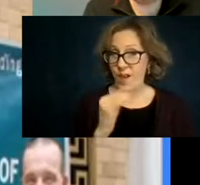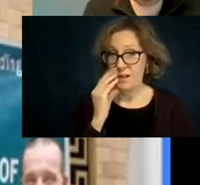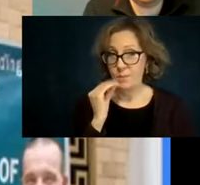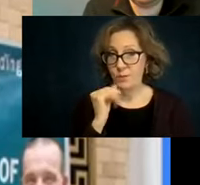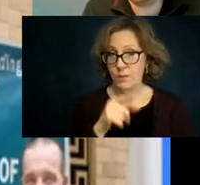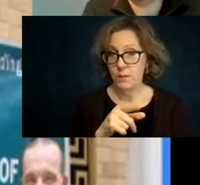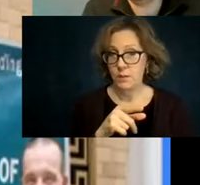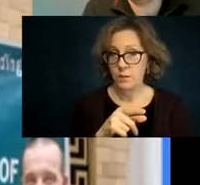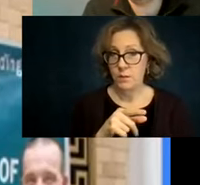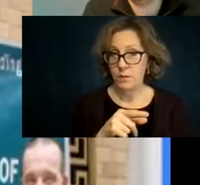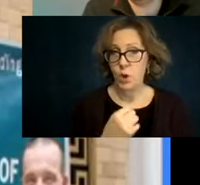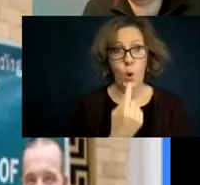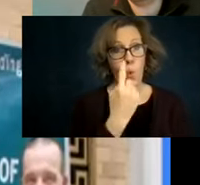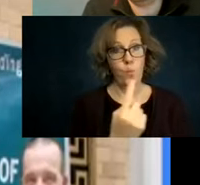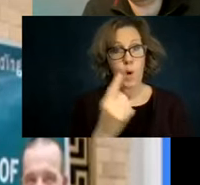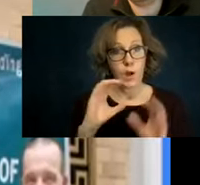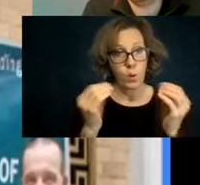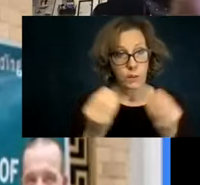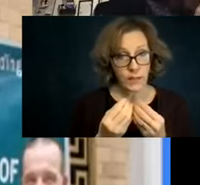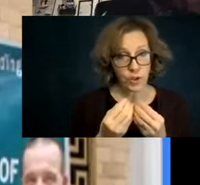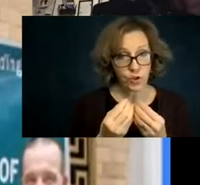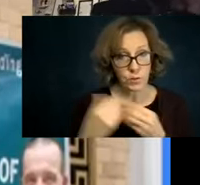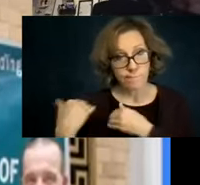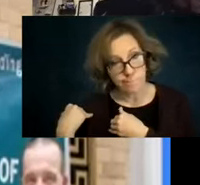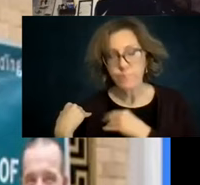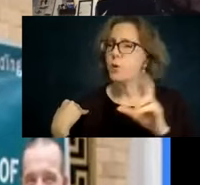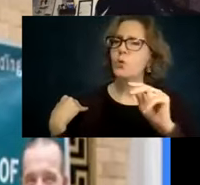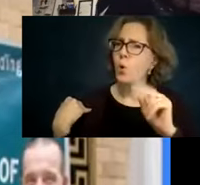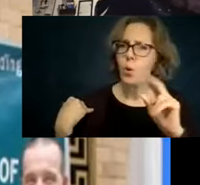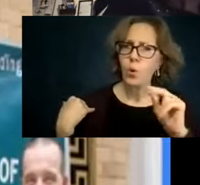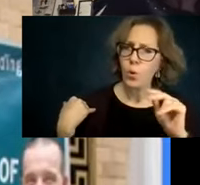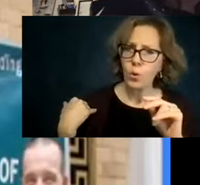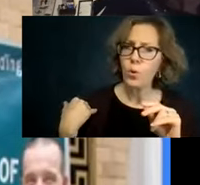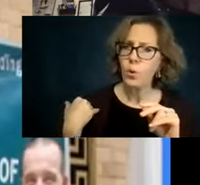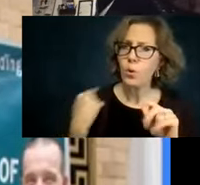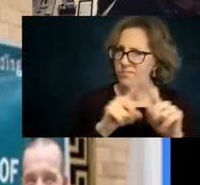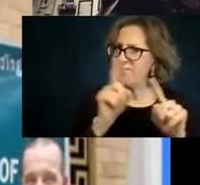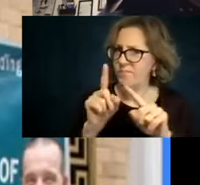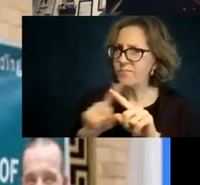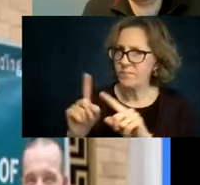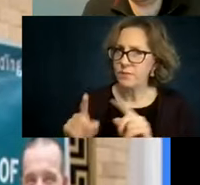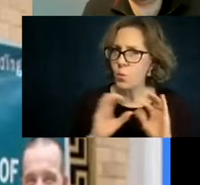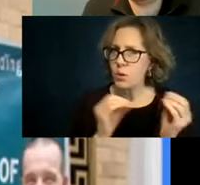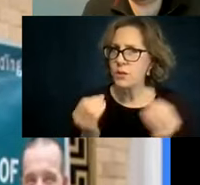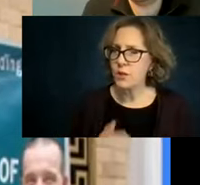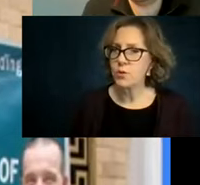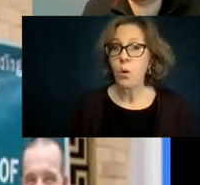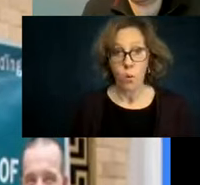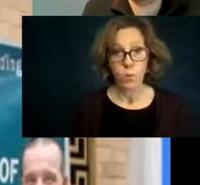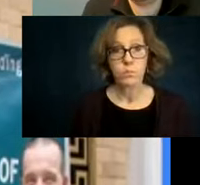know, one organization did? No, it was a lot of organizations. A lot of groups?